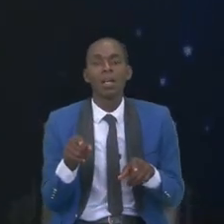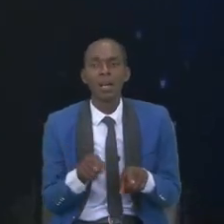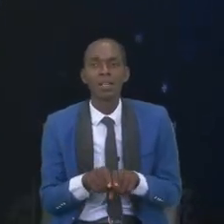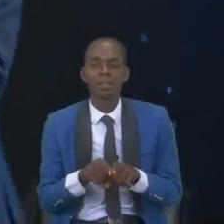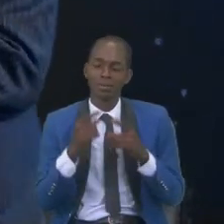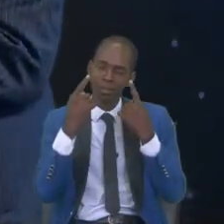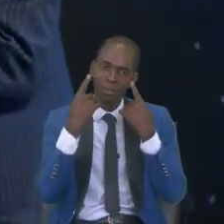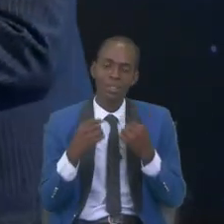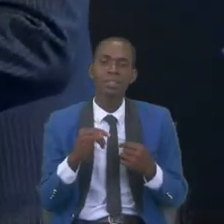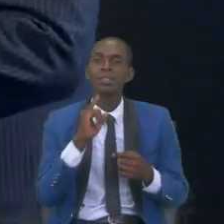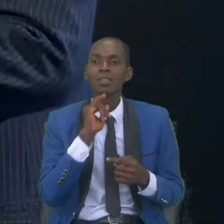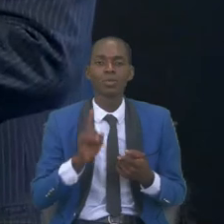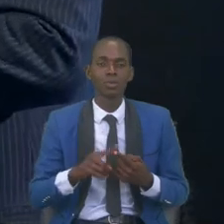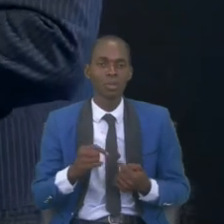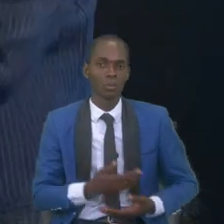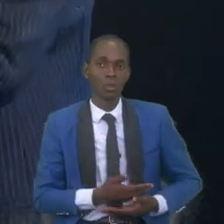bird. As